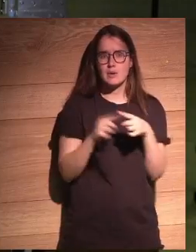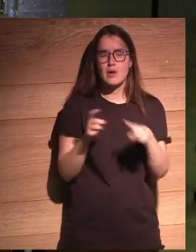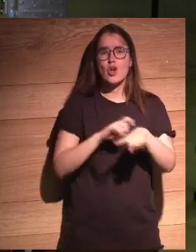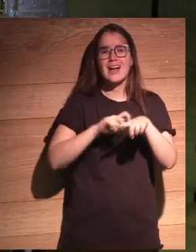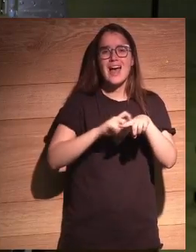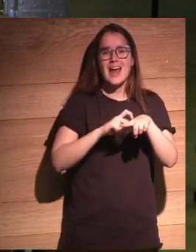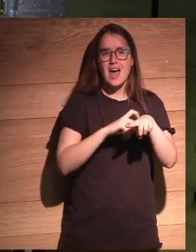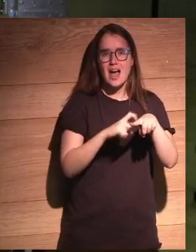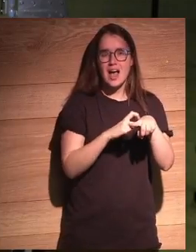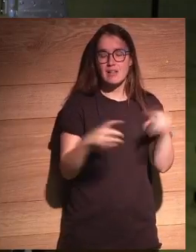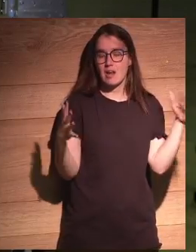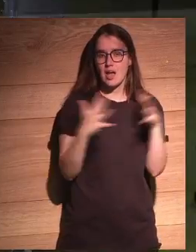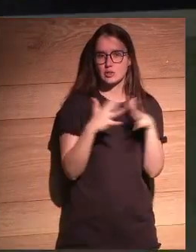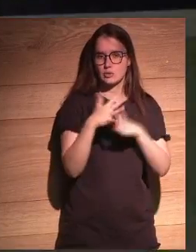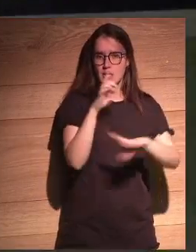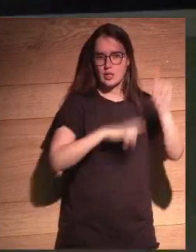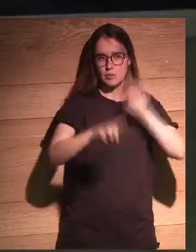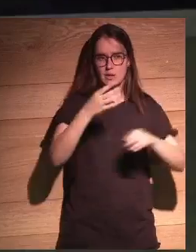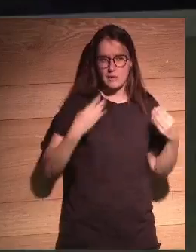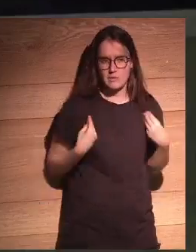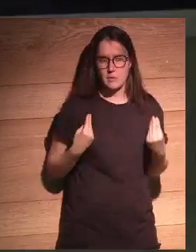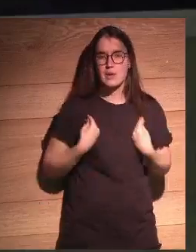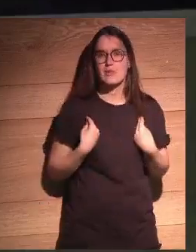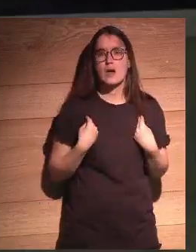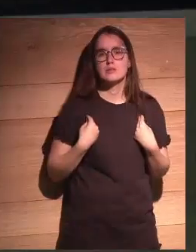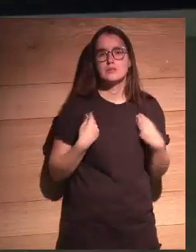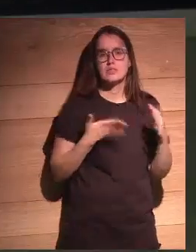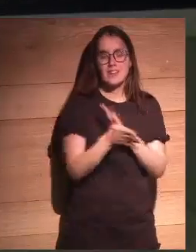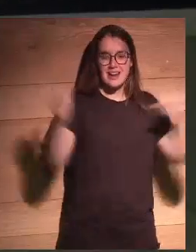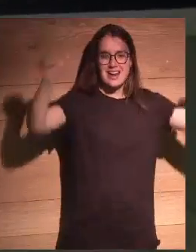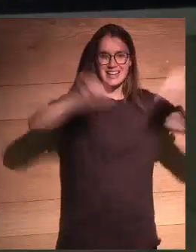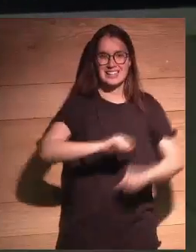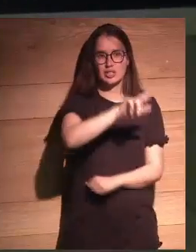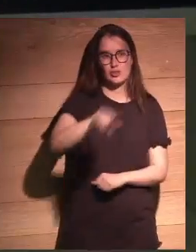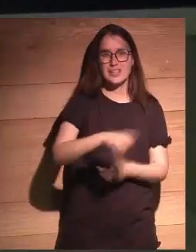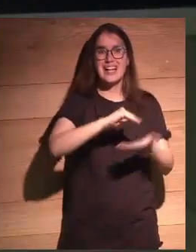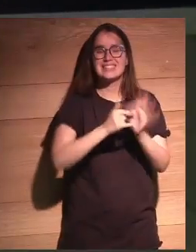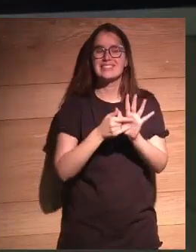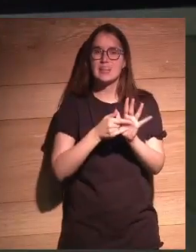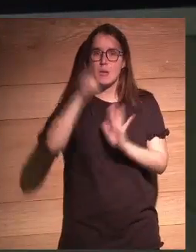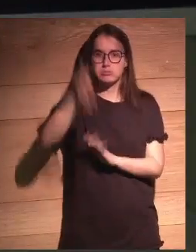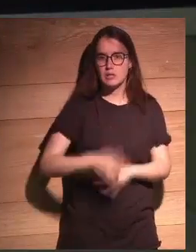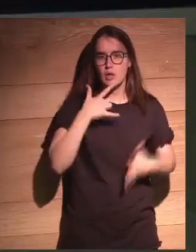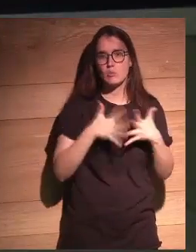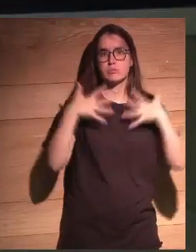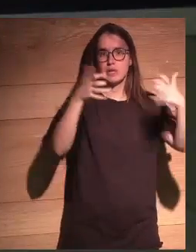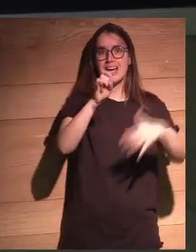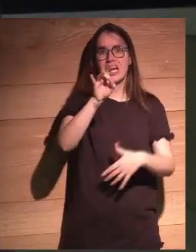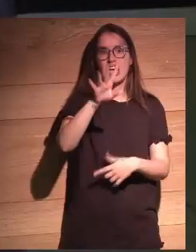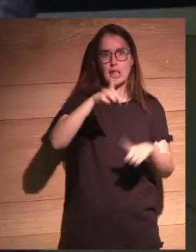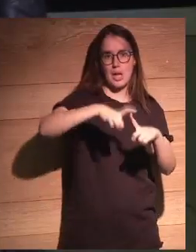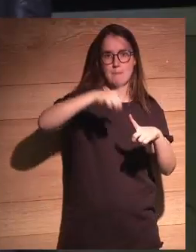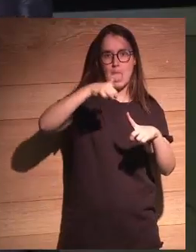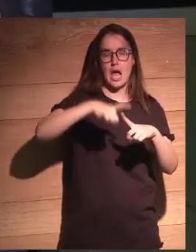that tells us about the structural problem of the housing issue. It's not the crisis, it's a system, said one of the